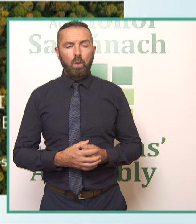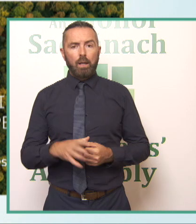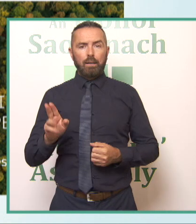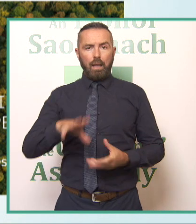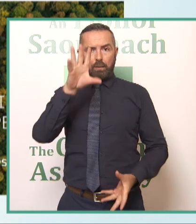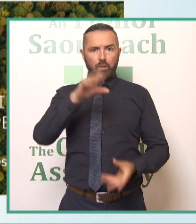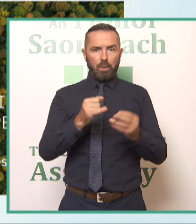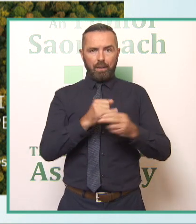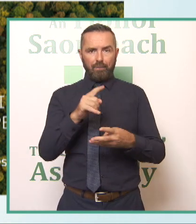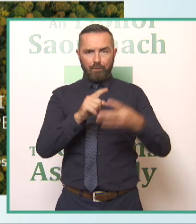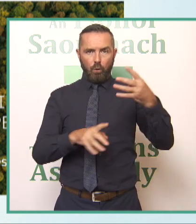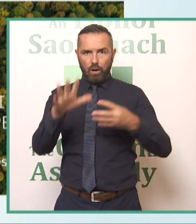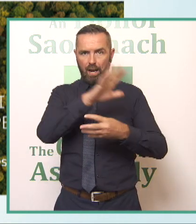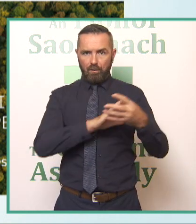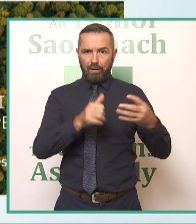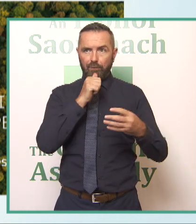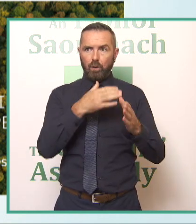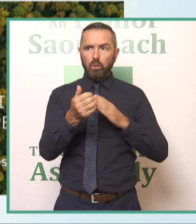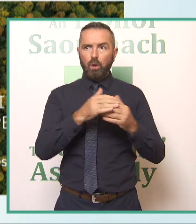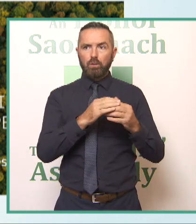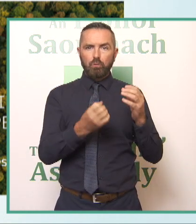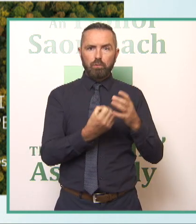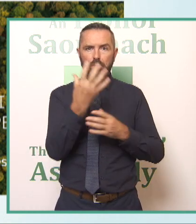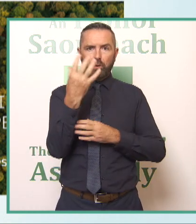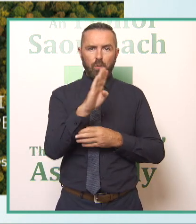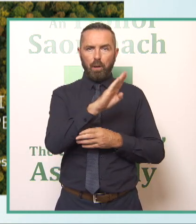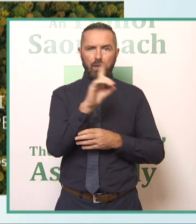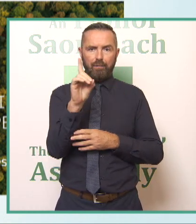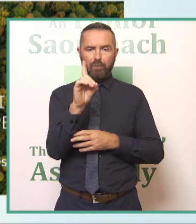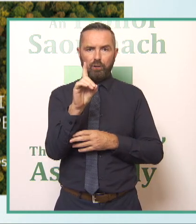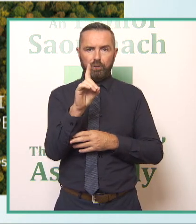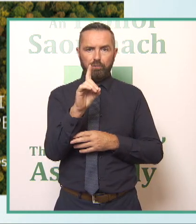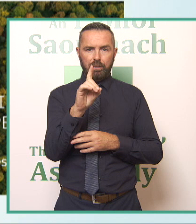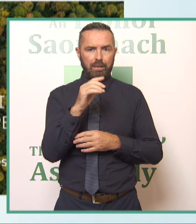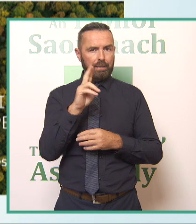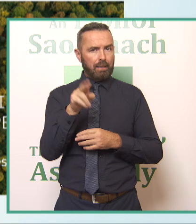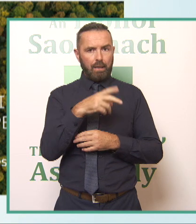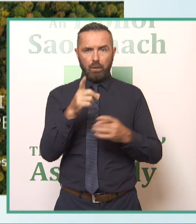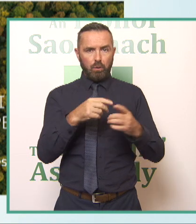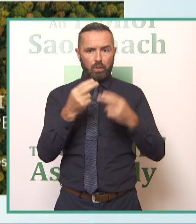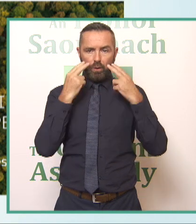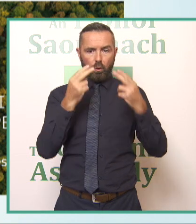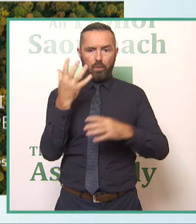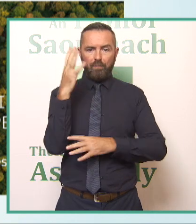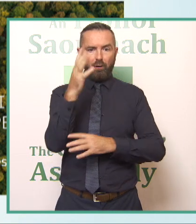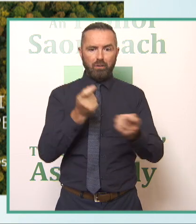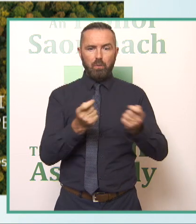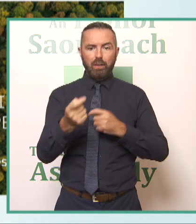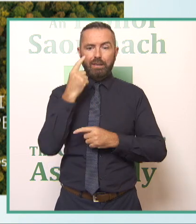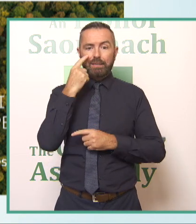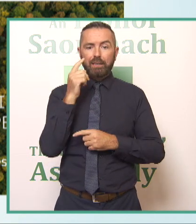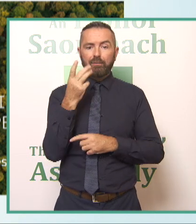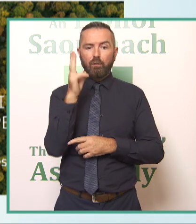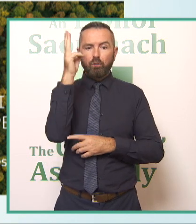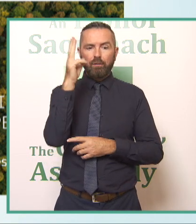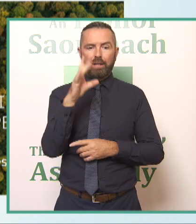are large biodiversity projects at scale that can't be done through normal forest operations. You can see in the photograph here, this is Hazelwood Forest